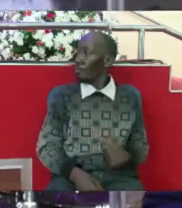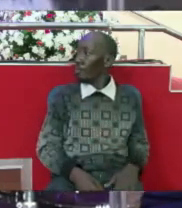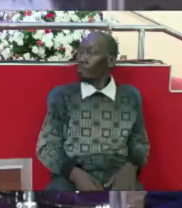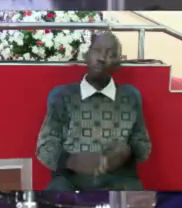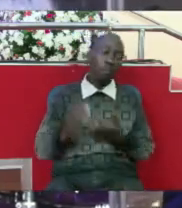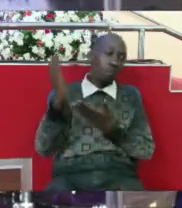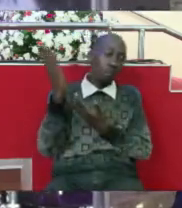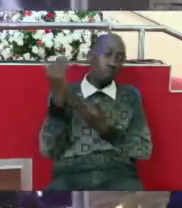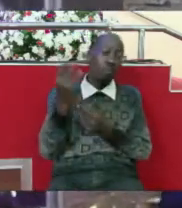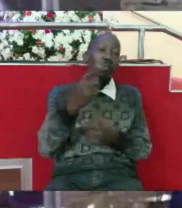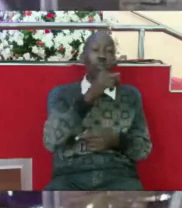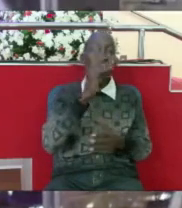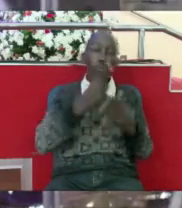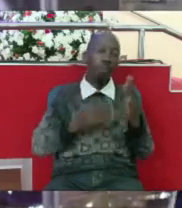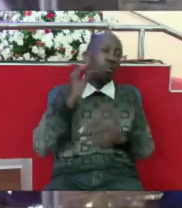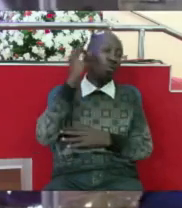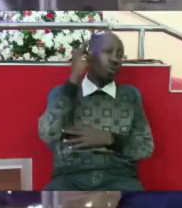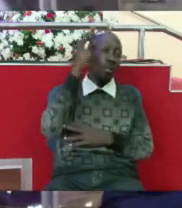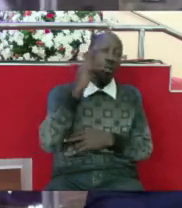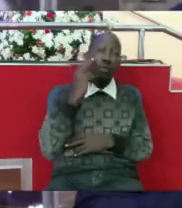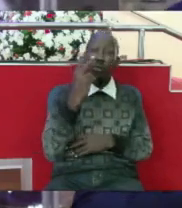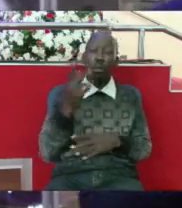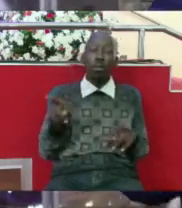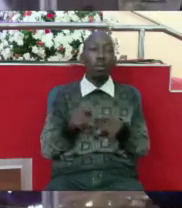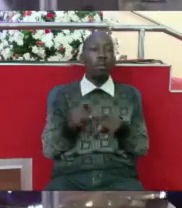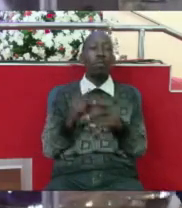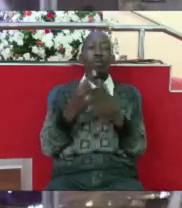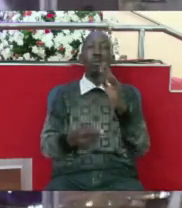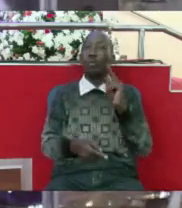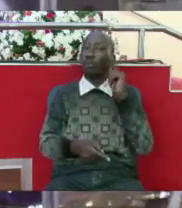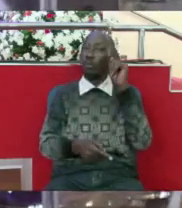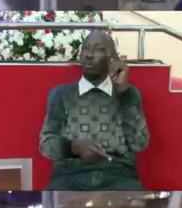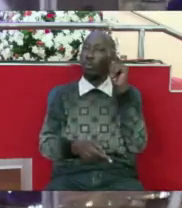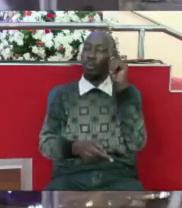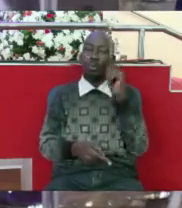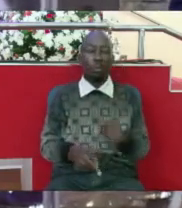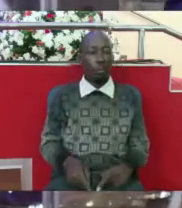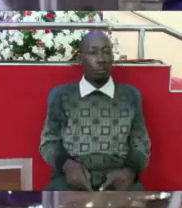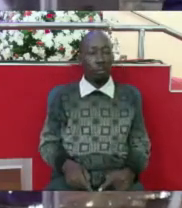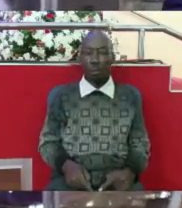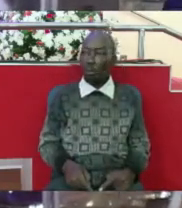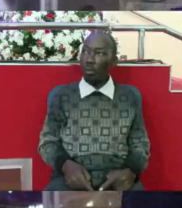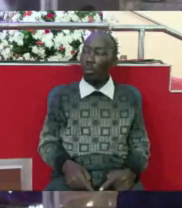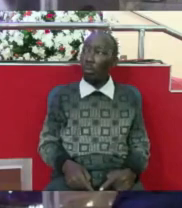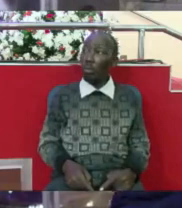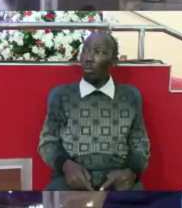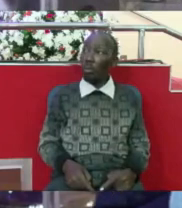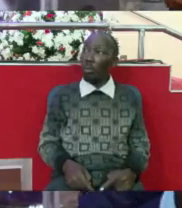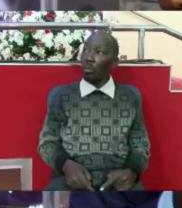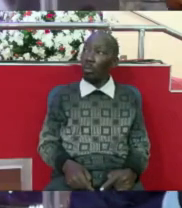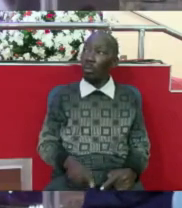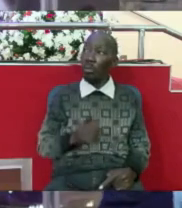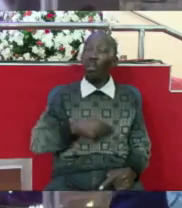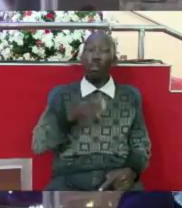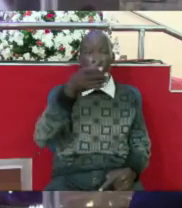hope is what your future looks like. Tumaini ni vile usoni wako waonekana. If God